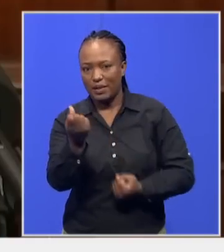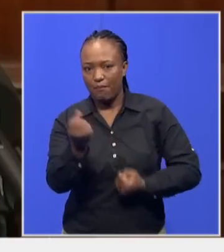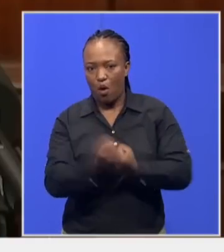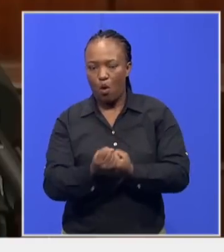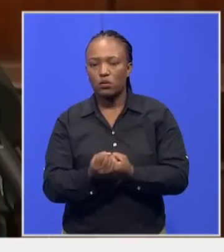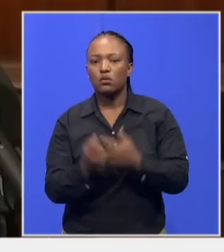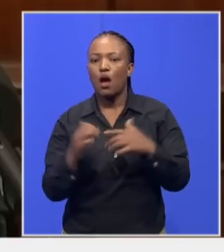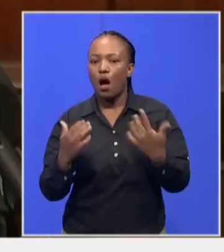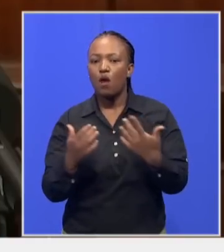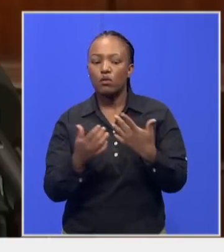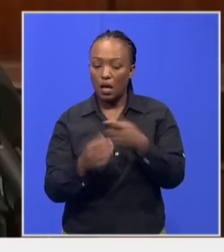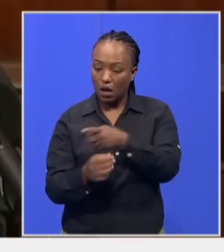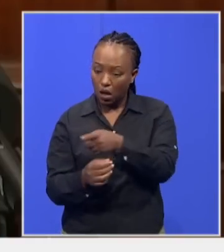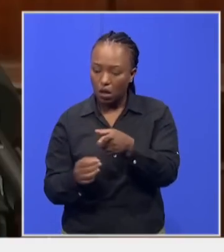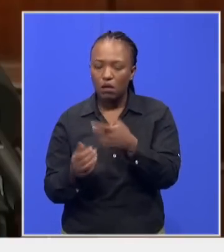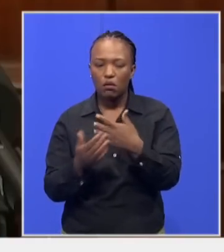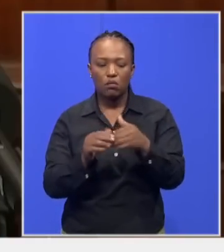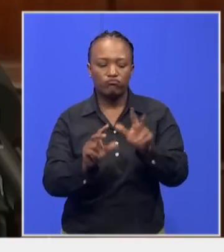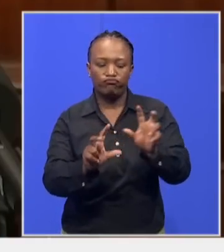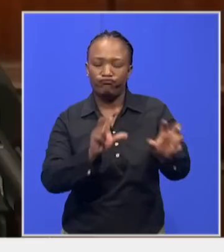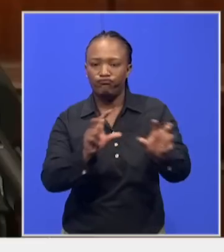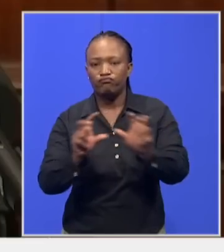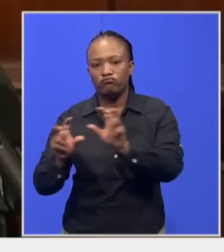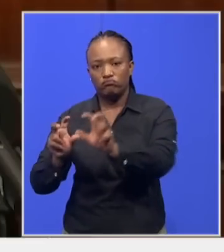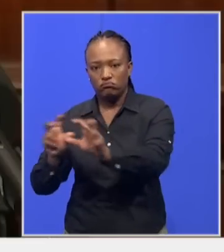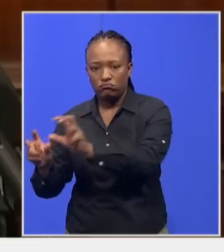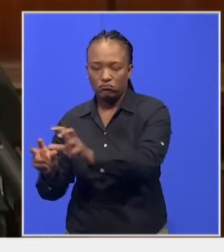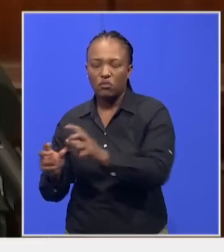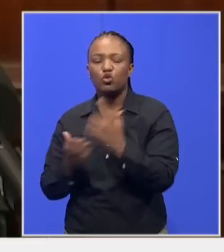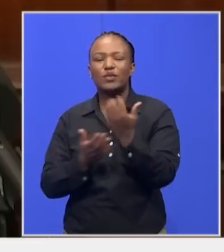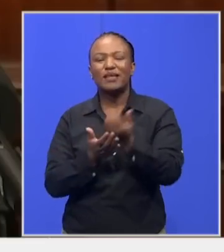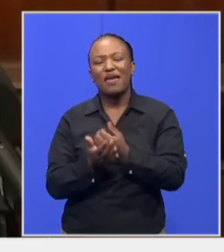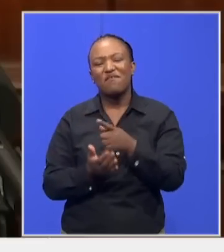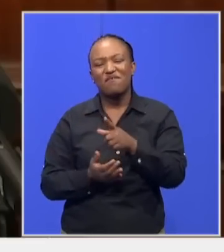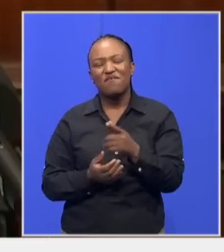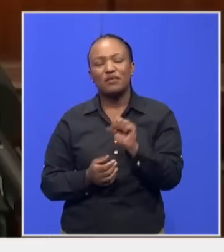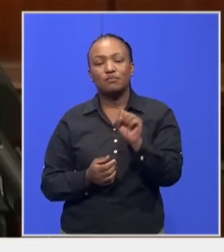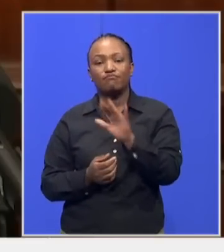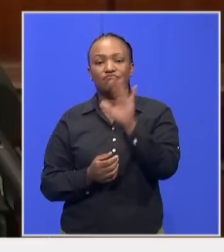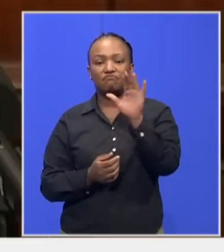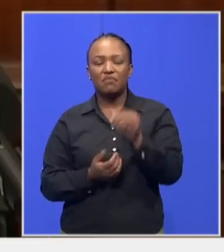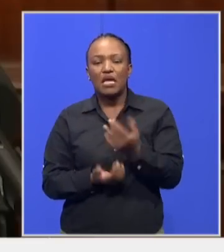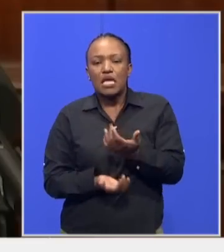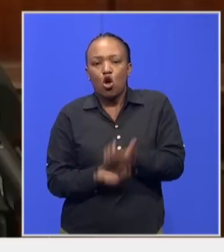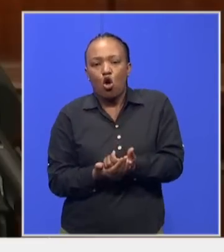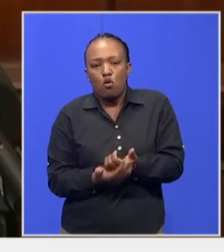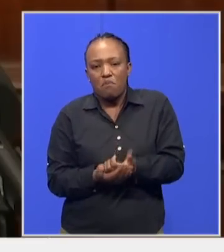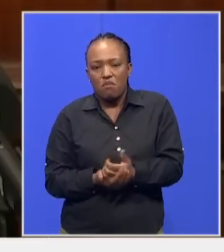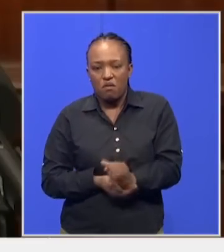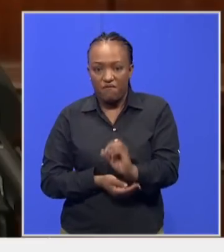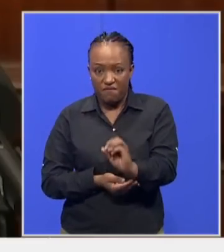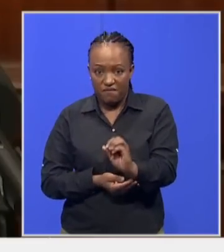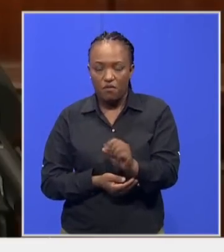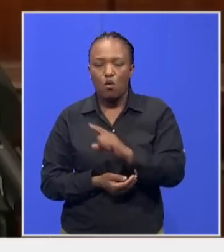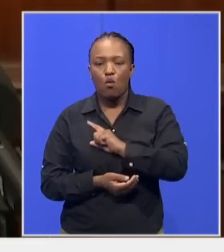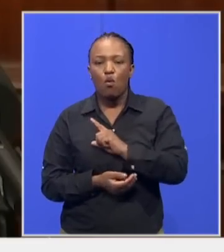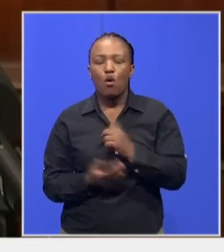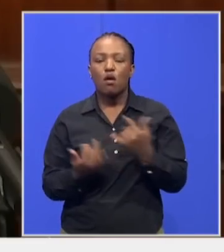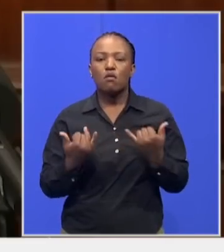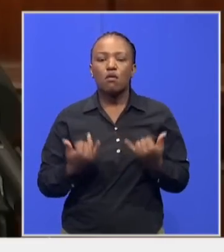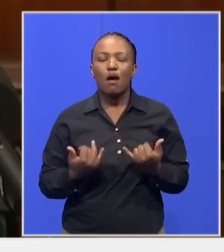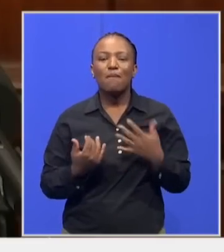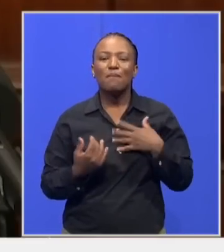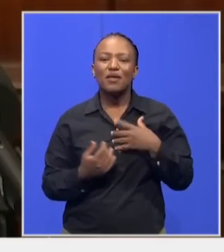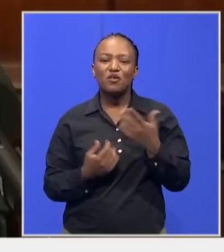that we save the South African economy. Of course, when you provide that fiscal support, it means that your debt to